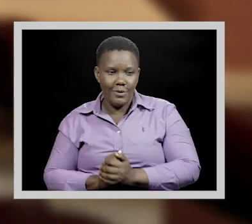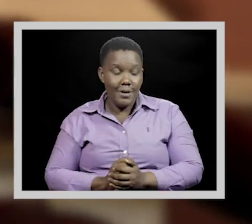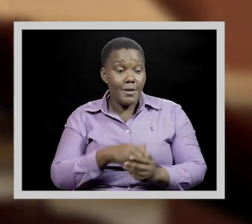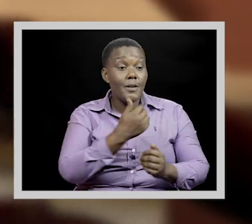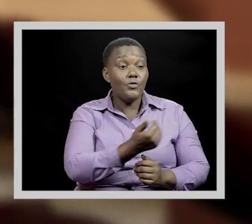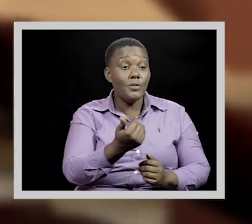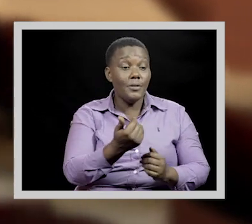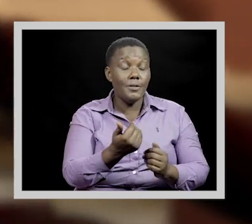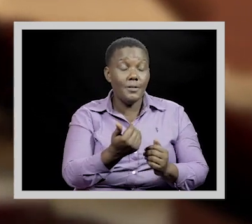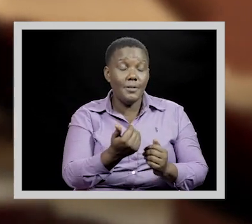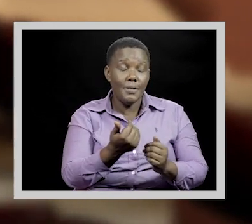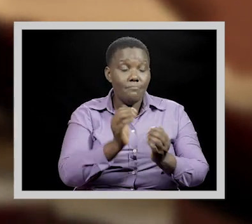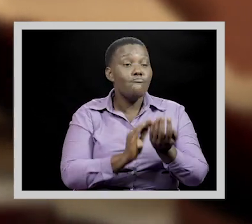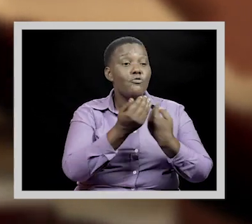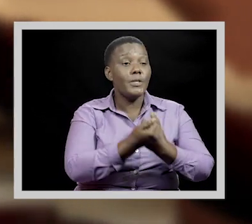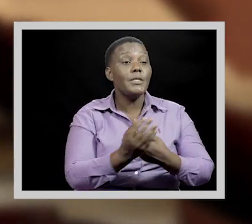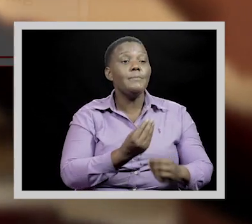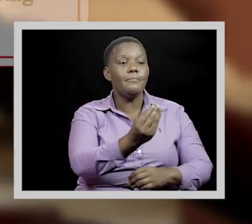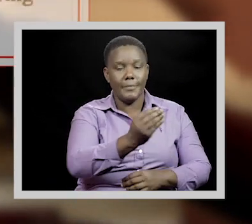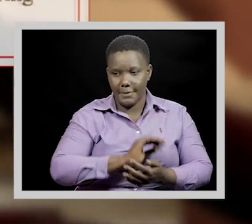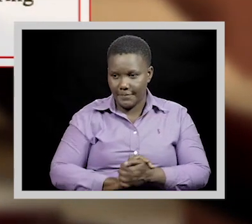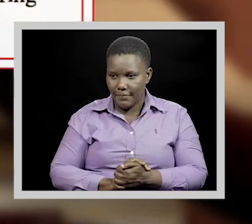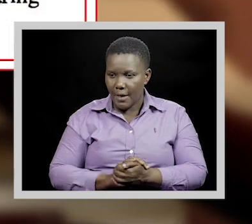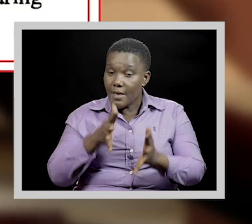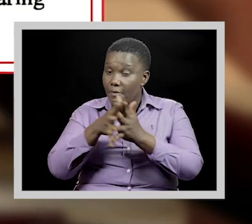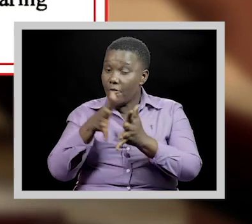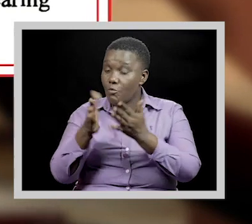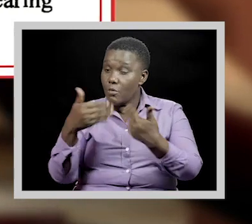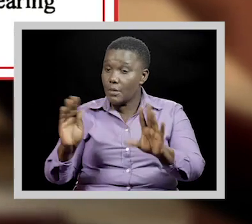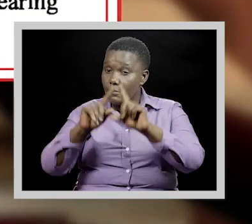maintenance, and child protection cases. This is